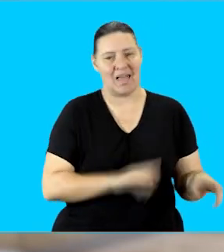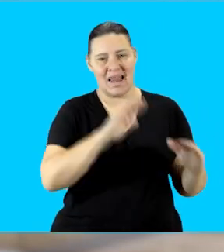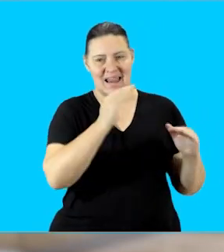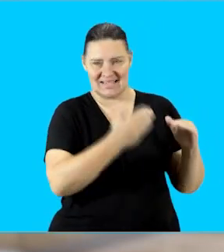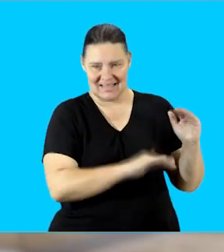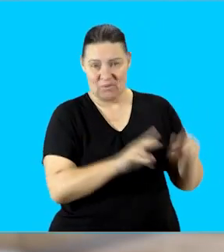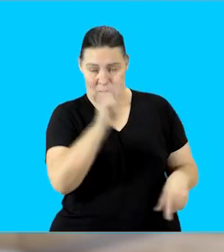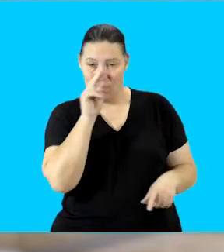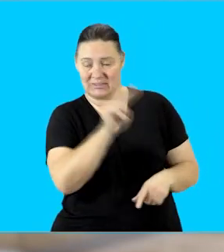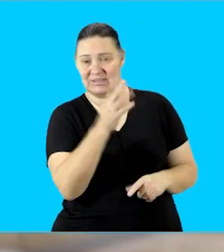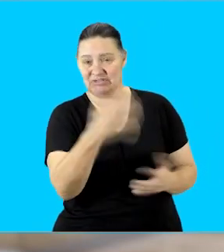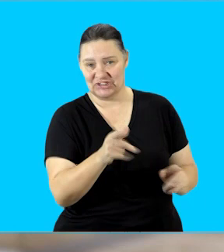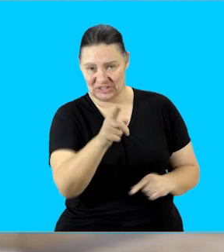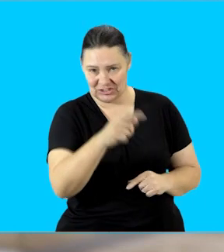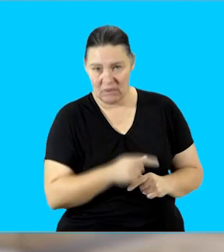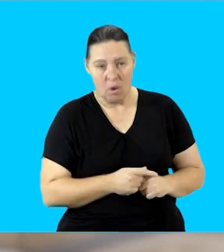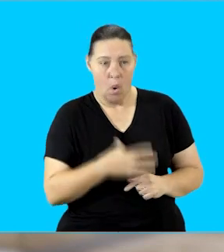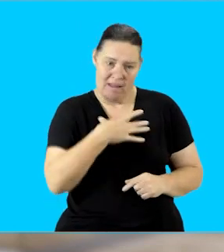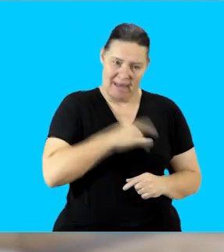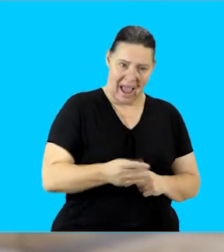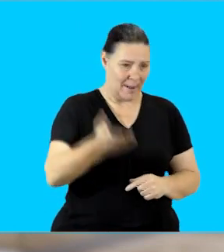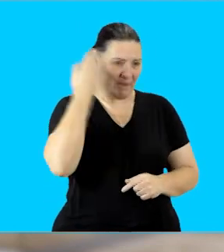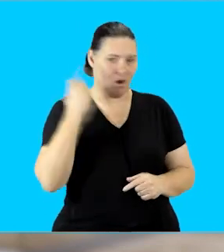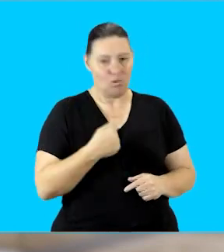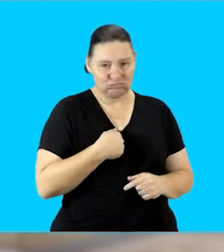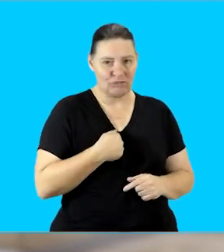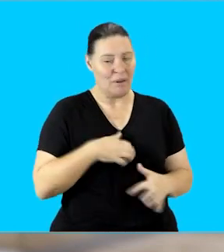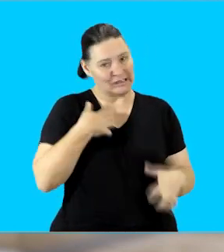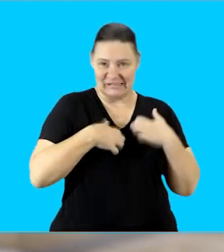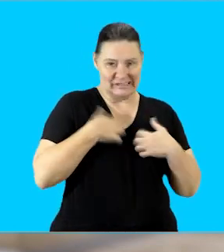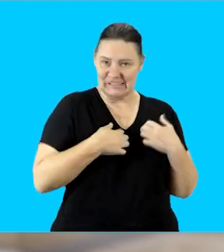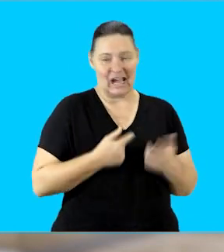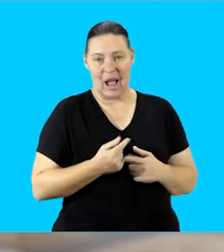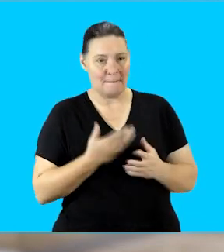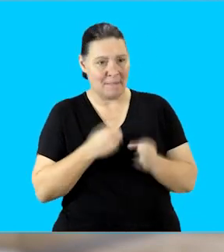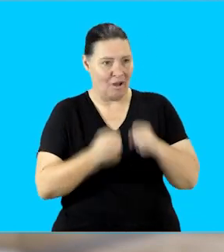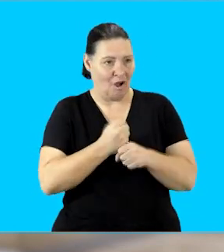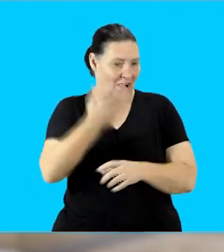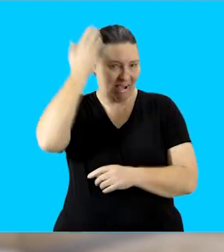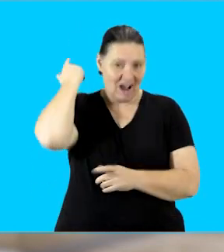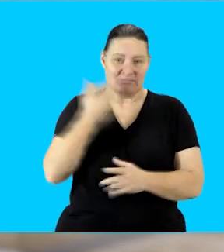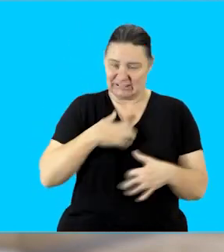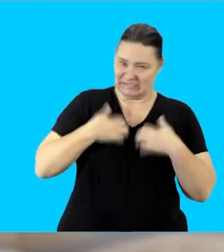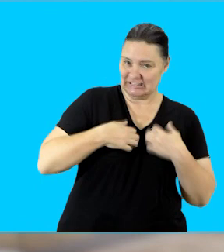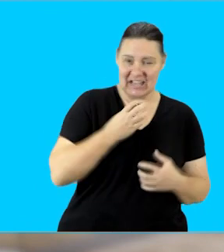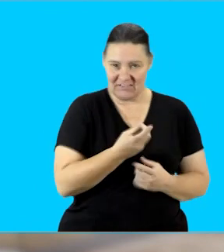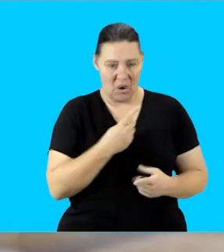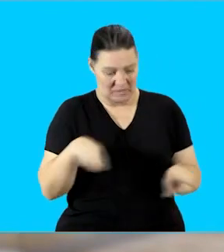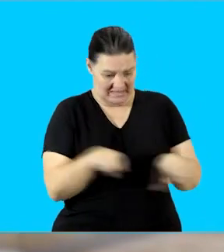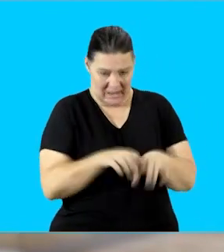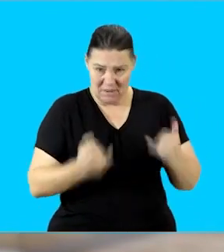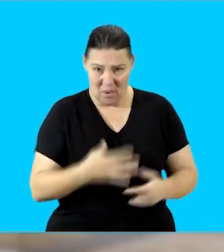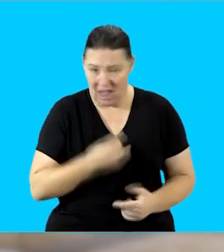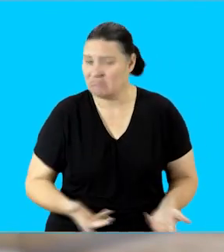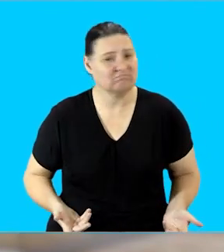because whatever it is that you liked, maybe last year, maybe year before last, it's no longer the same thing that you're liking now.